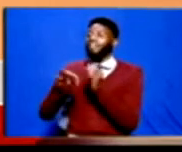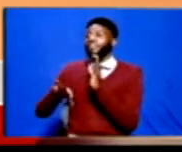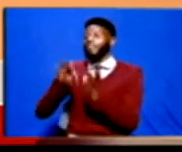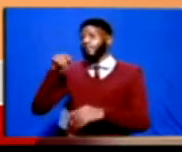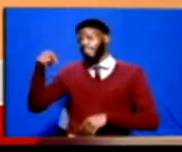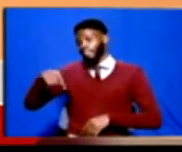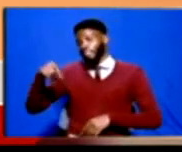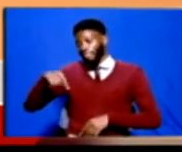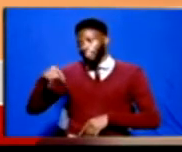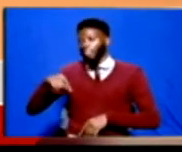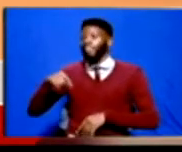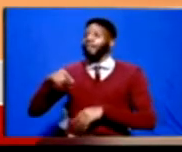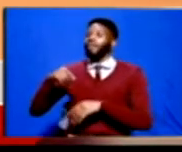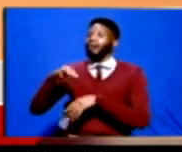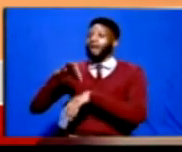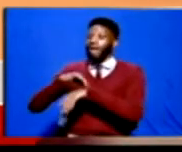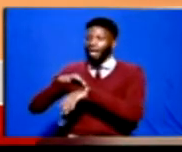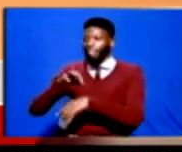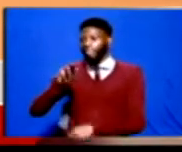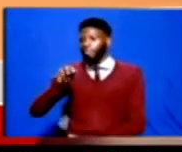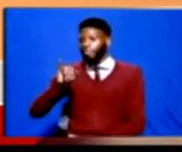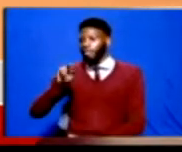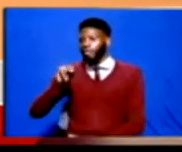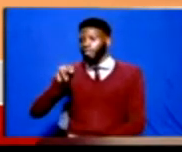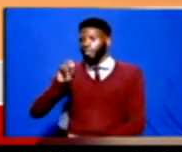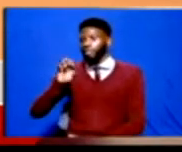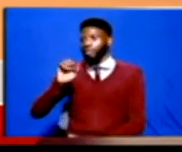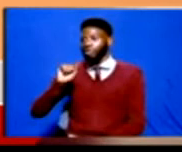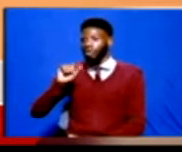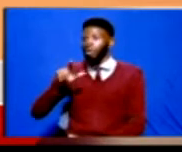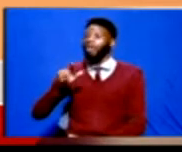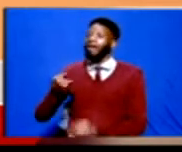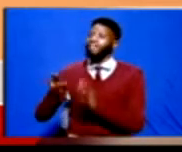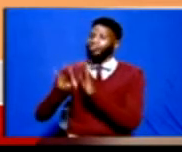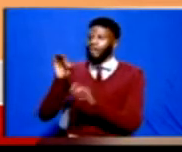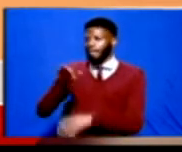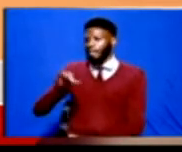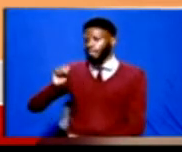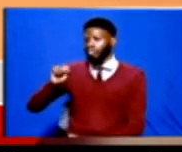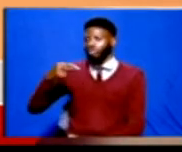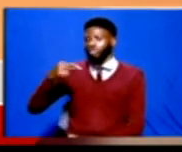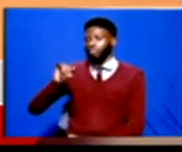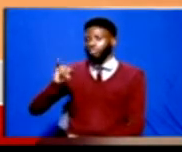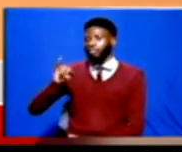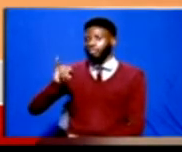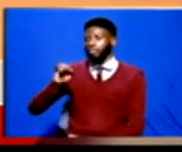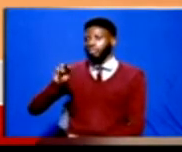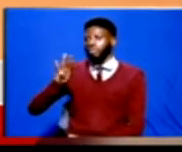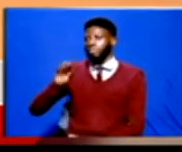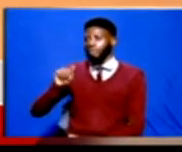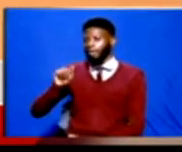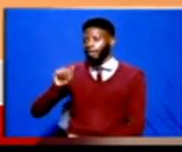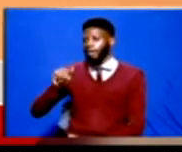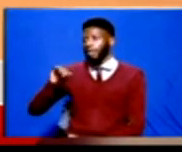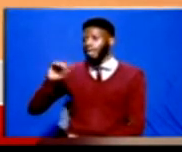earth minerals were discovered around Shimba Hills. Yes. And Chinese investors, you know, were lining up to try